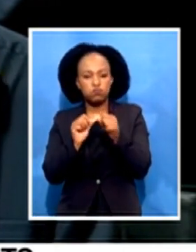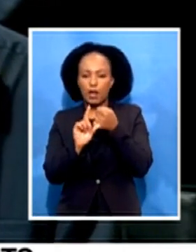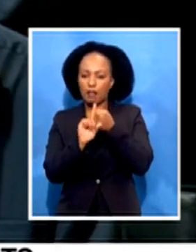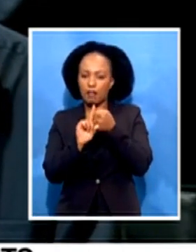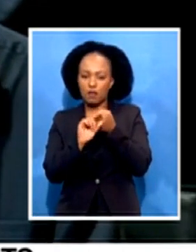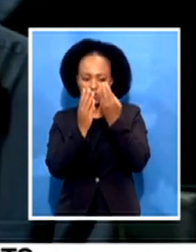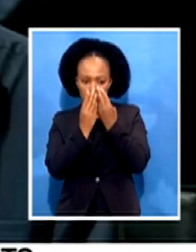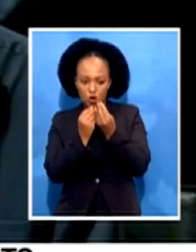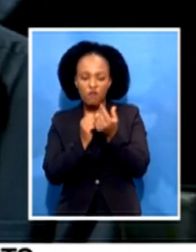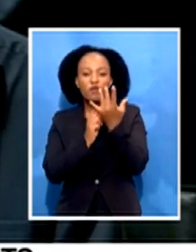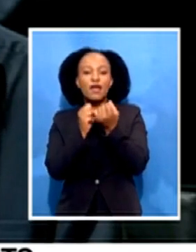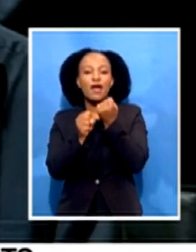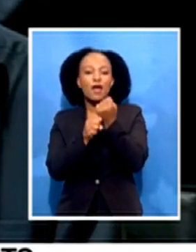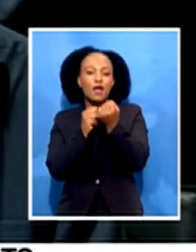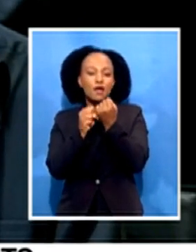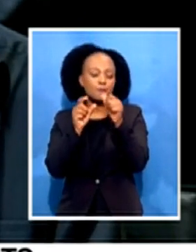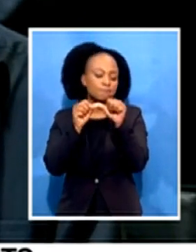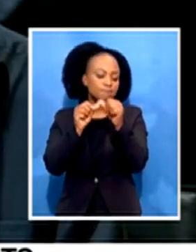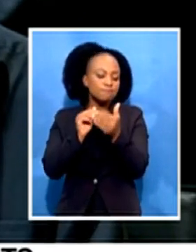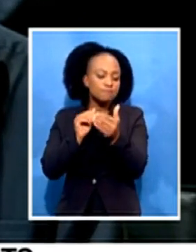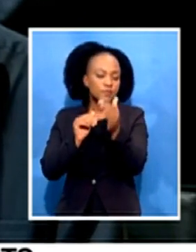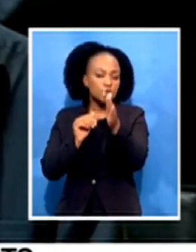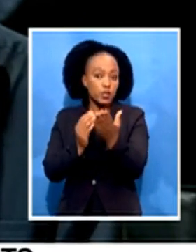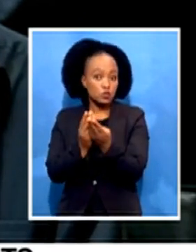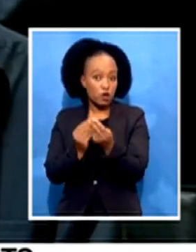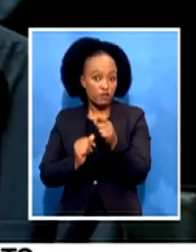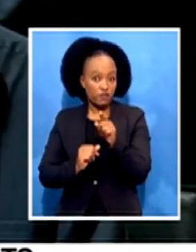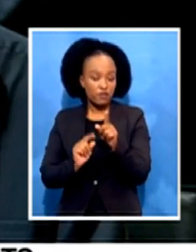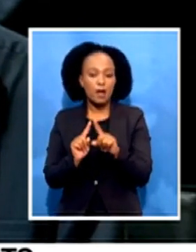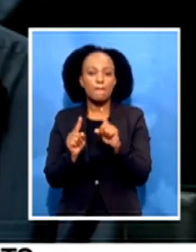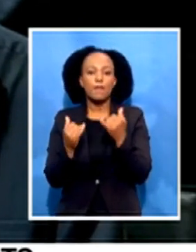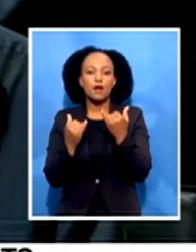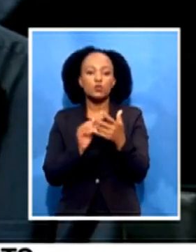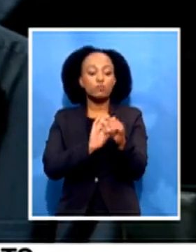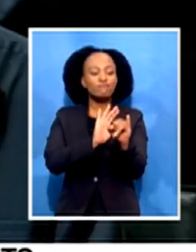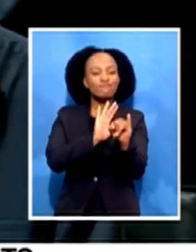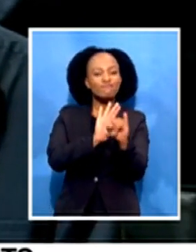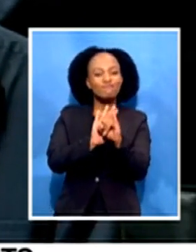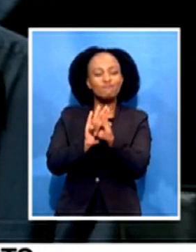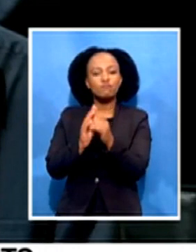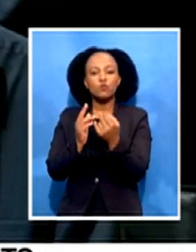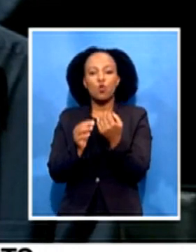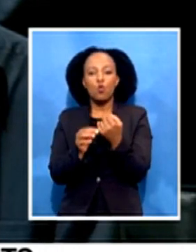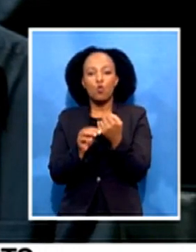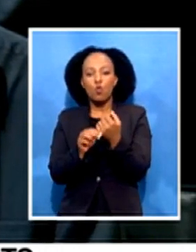Therefore, in addition to the identifying new tasks, this shall constitute part and parcel of our new